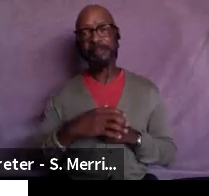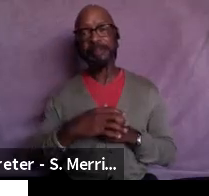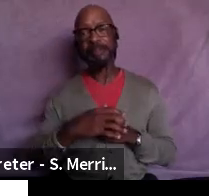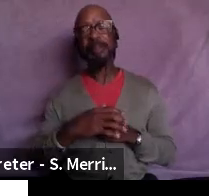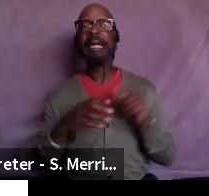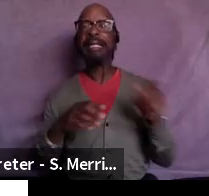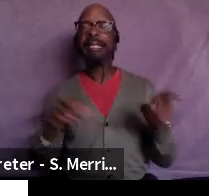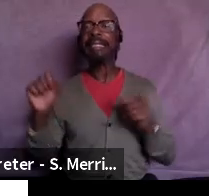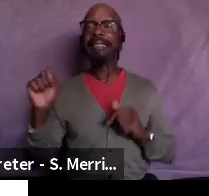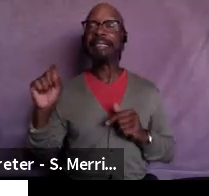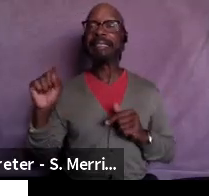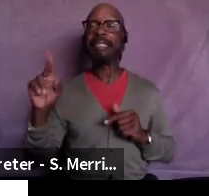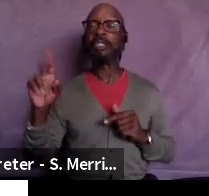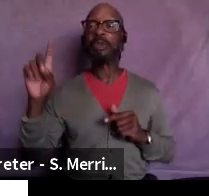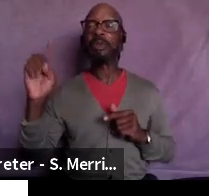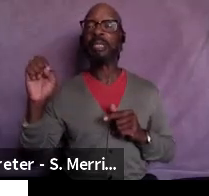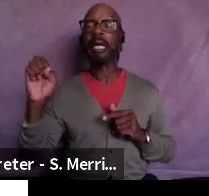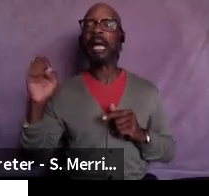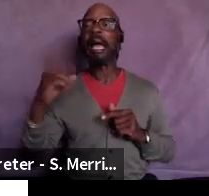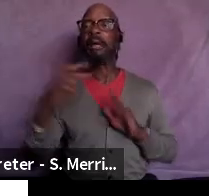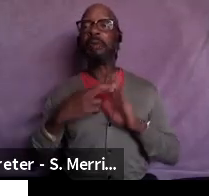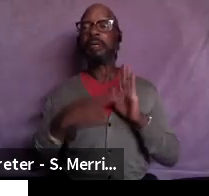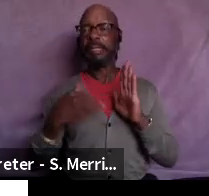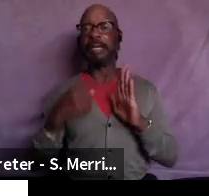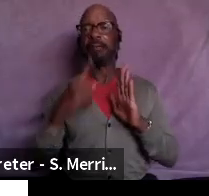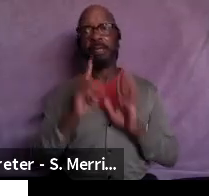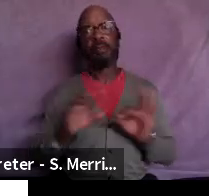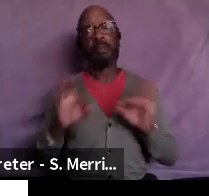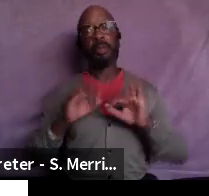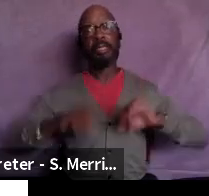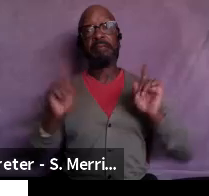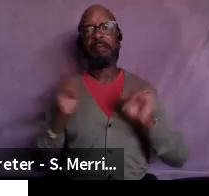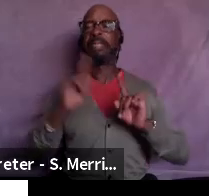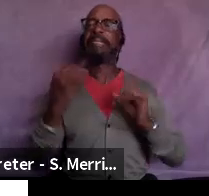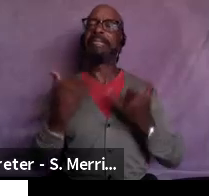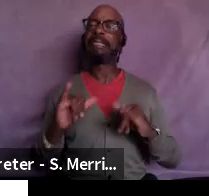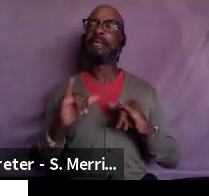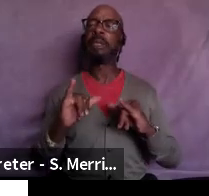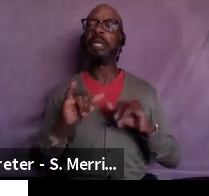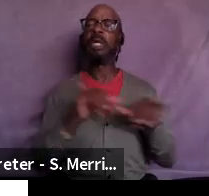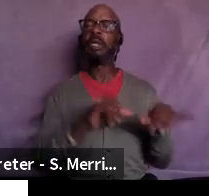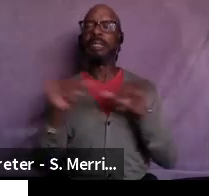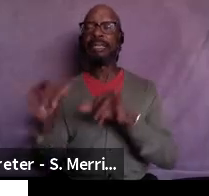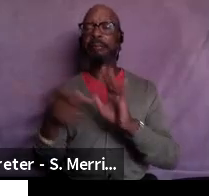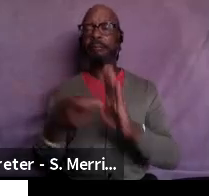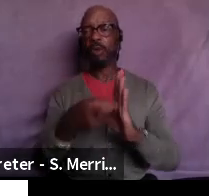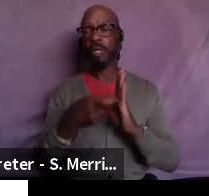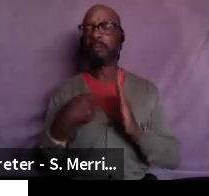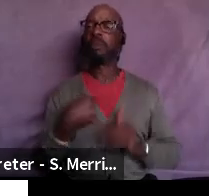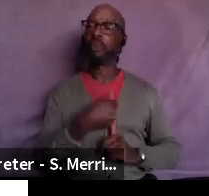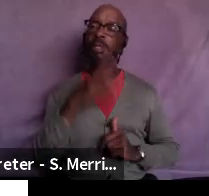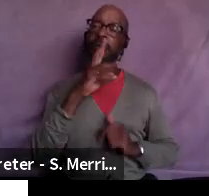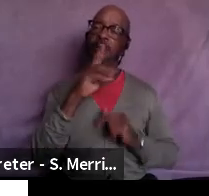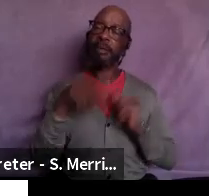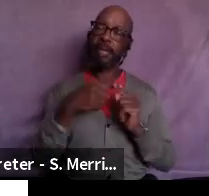statutes and regulations have important differences, but for the most part, they're going to impose the same requirements. So when we talk about a requirement